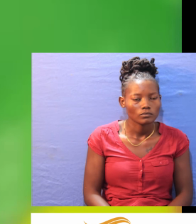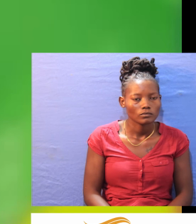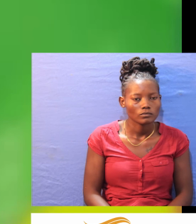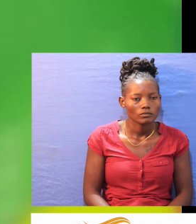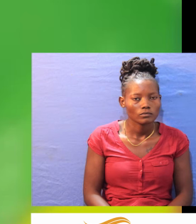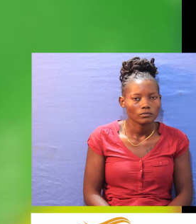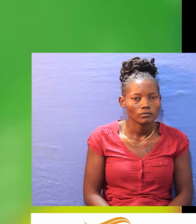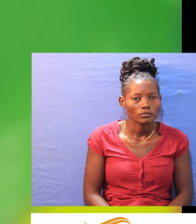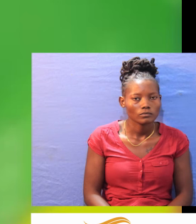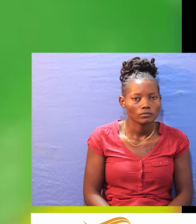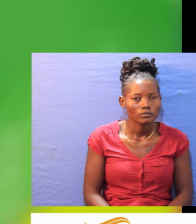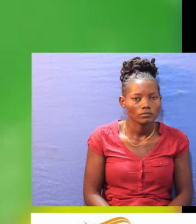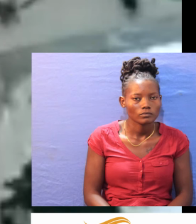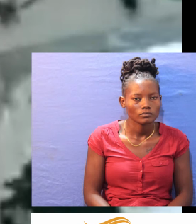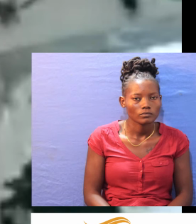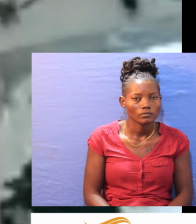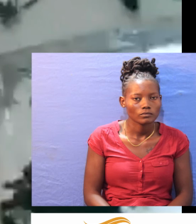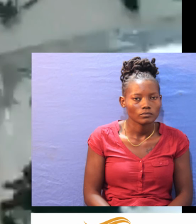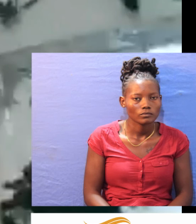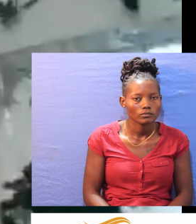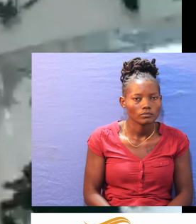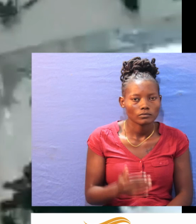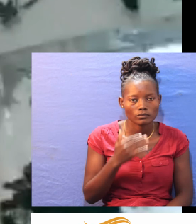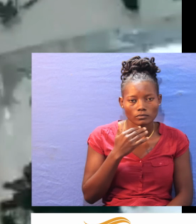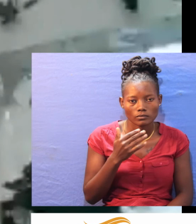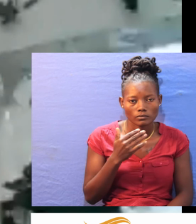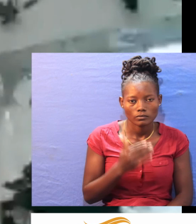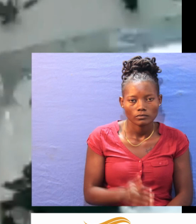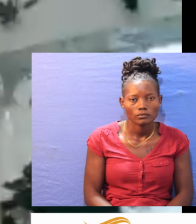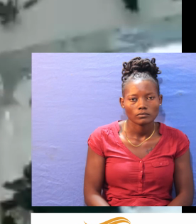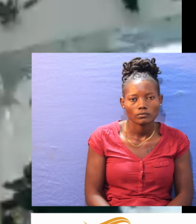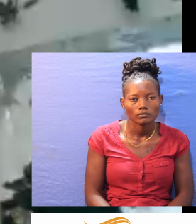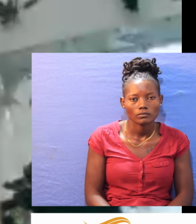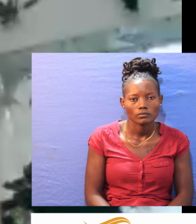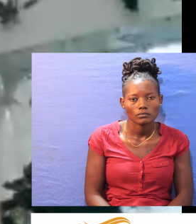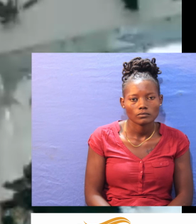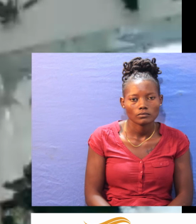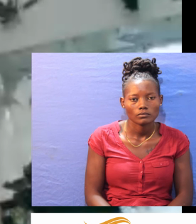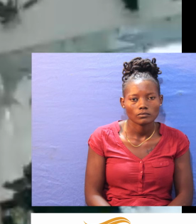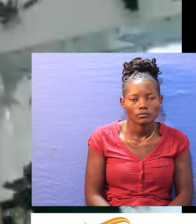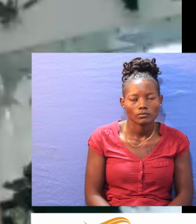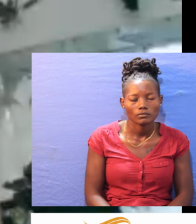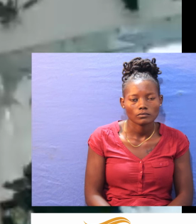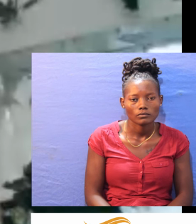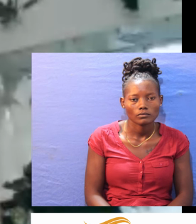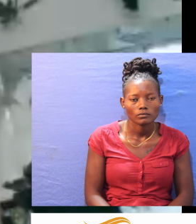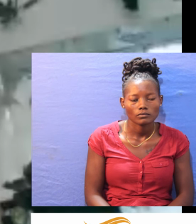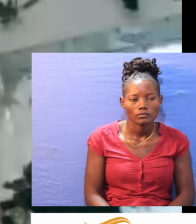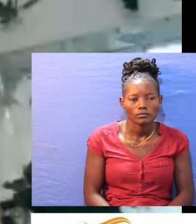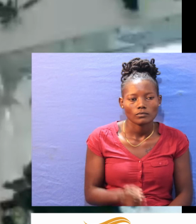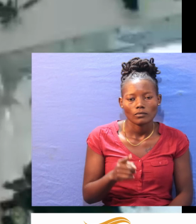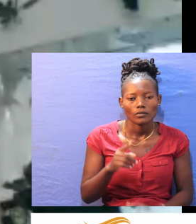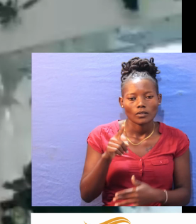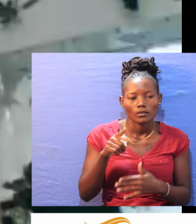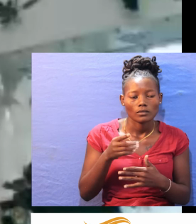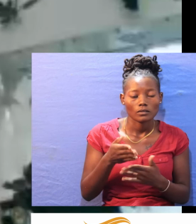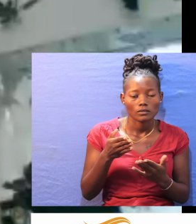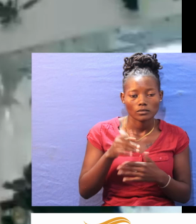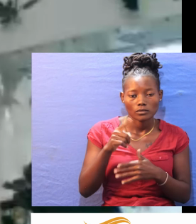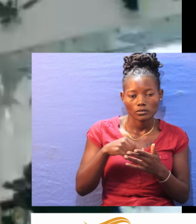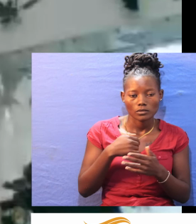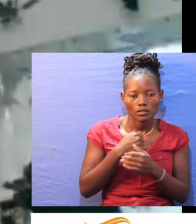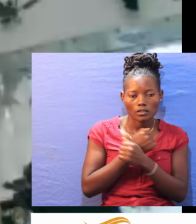great day. Yeah, thank you for the opportunity. You know, this is this is what I love to do, and I appreciate